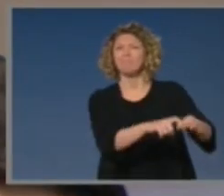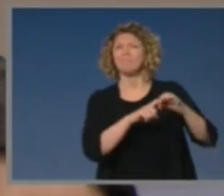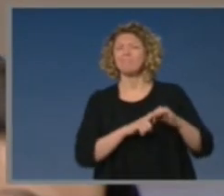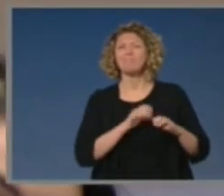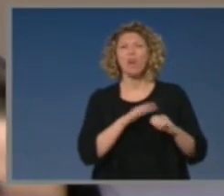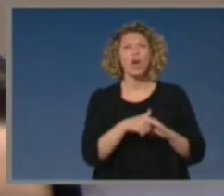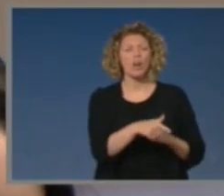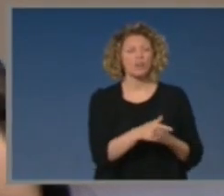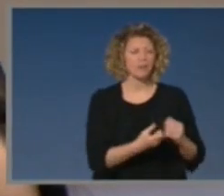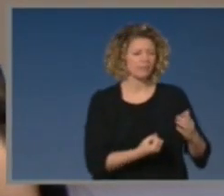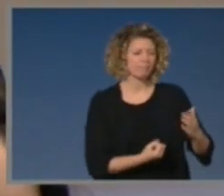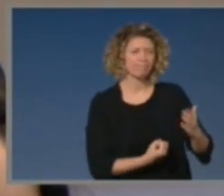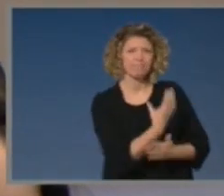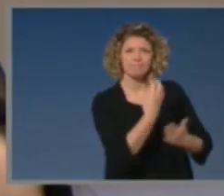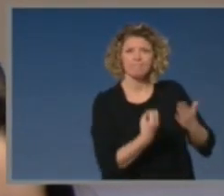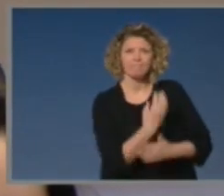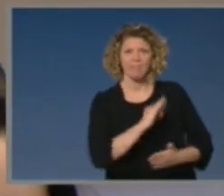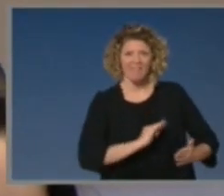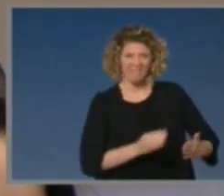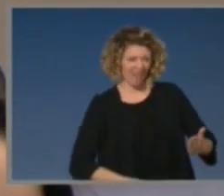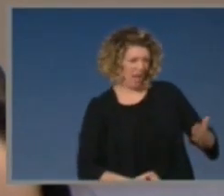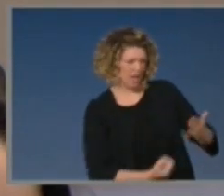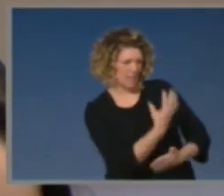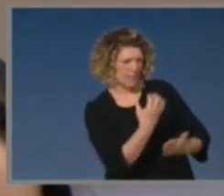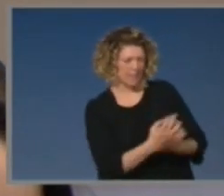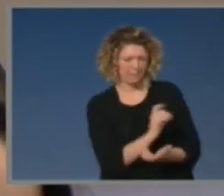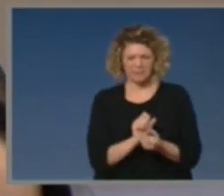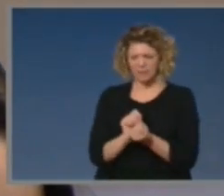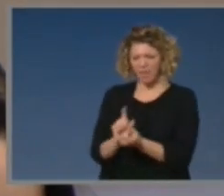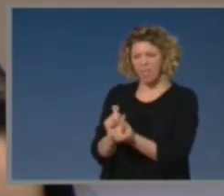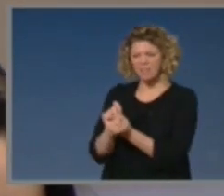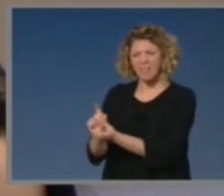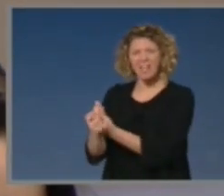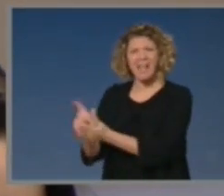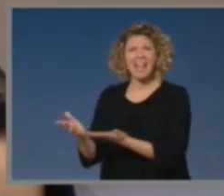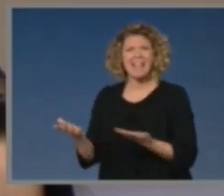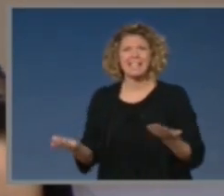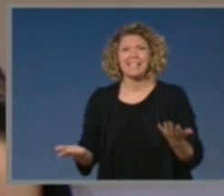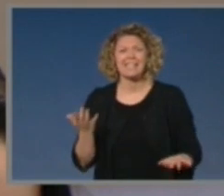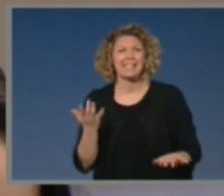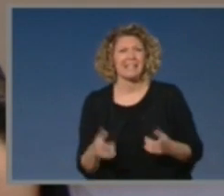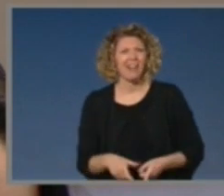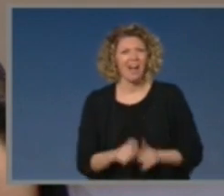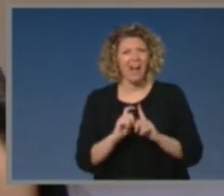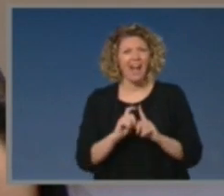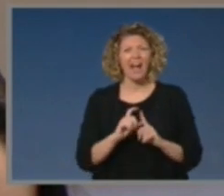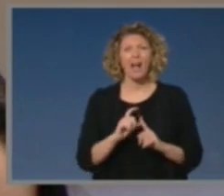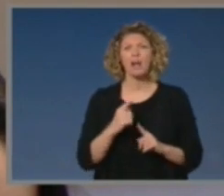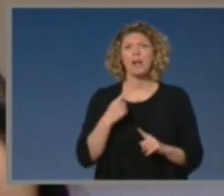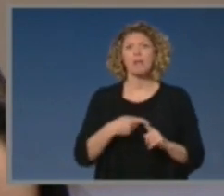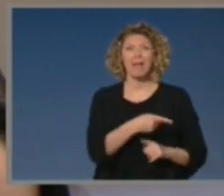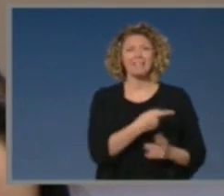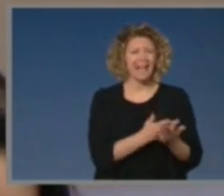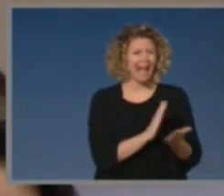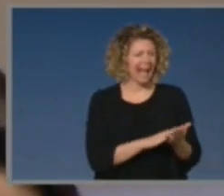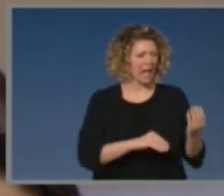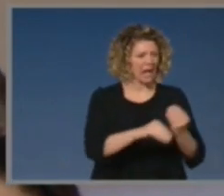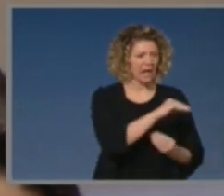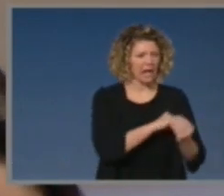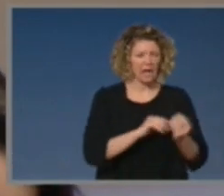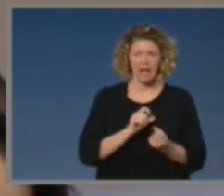for their produce, but a more pressing issue for many more is not having capital to actually restock and grow their crops after the drought. The